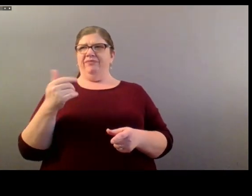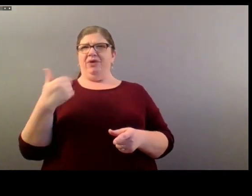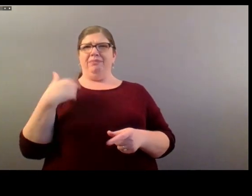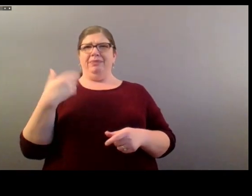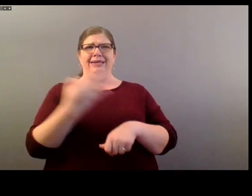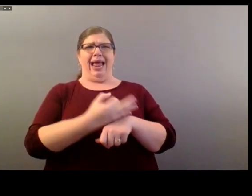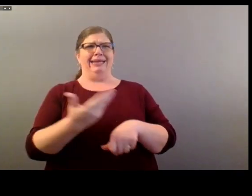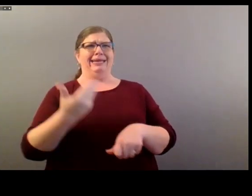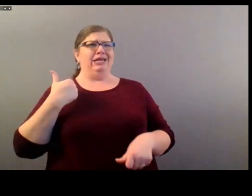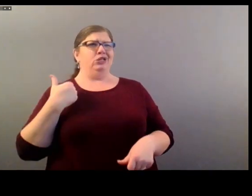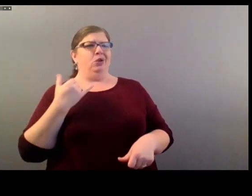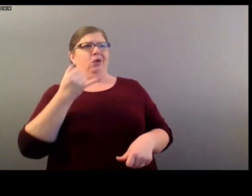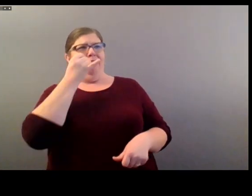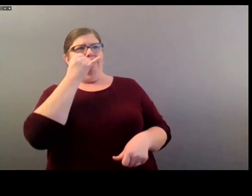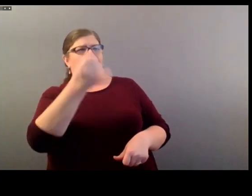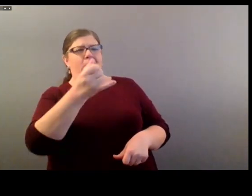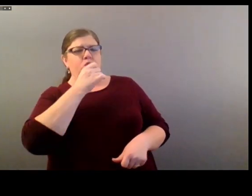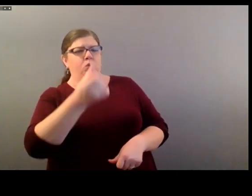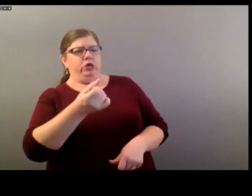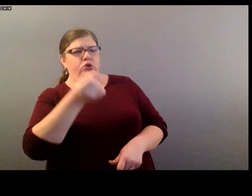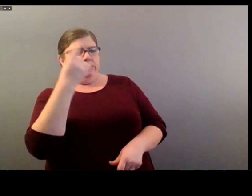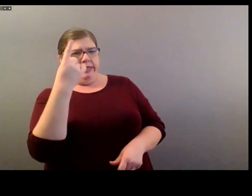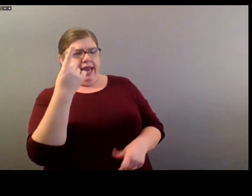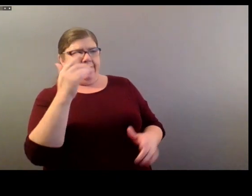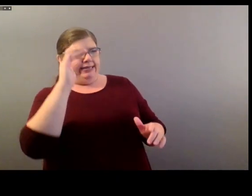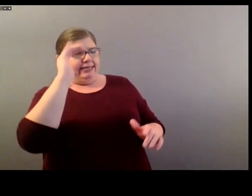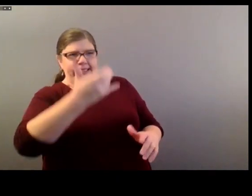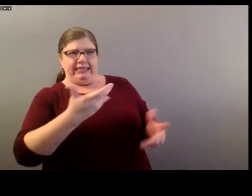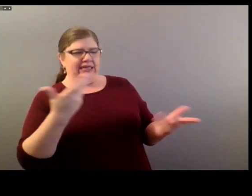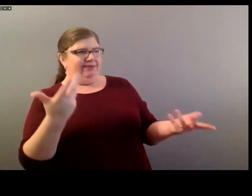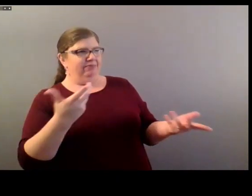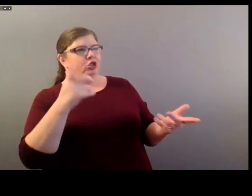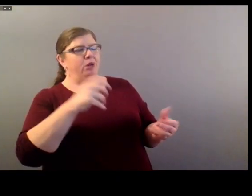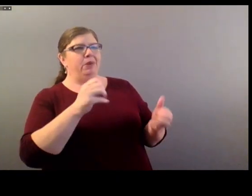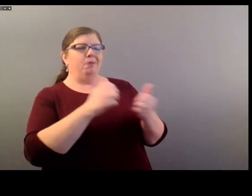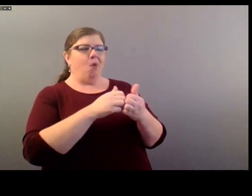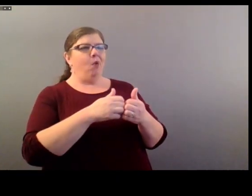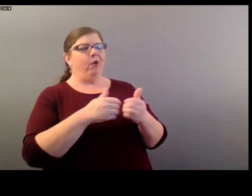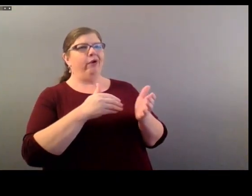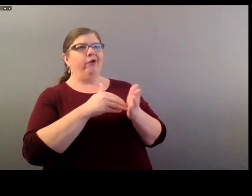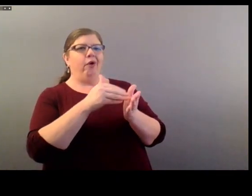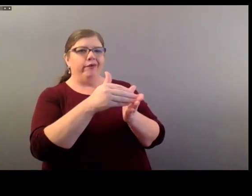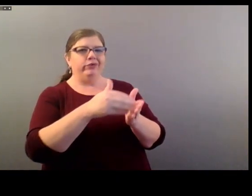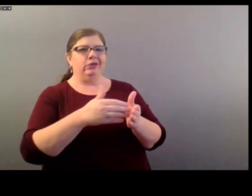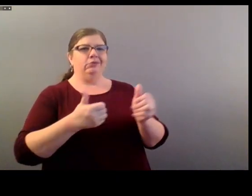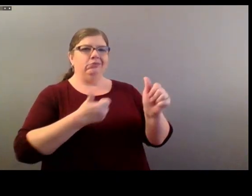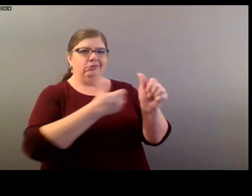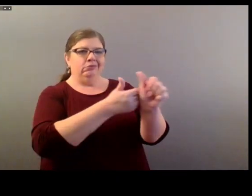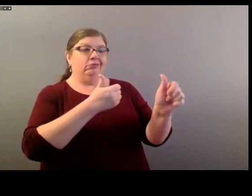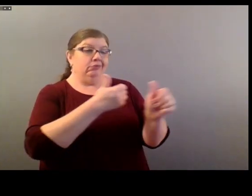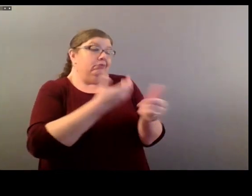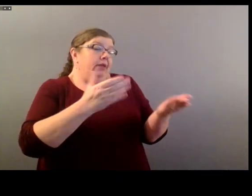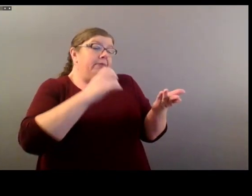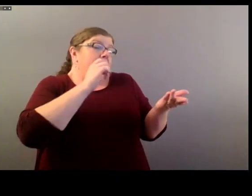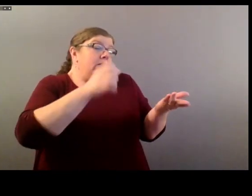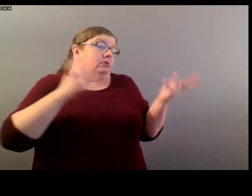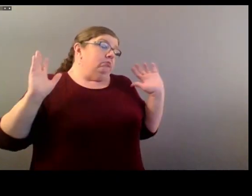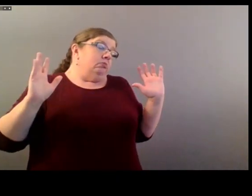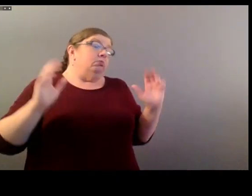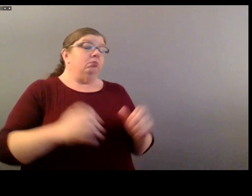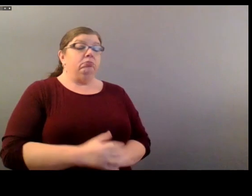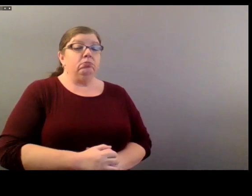I just don't understand. It seems like it should be getting updated more frequently, but it sounds like maybe it doesn't. So